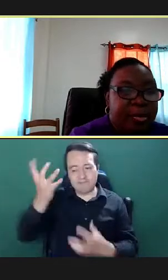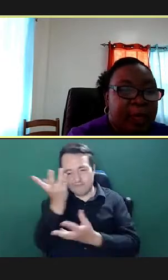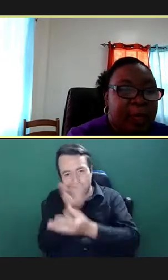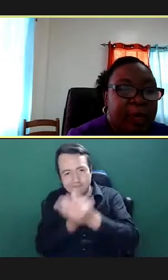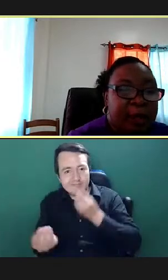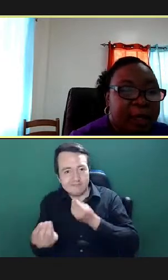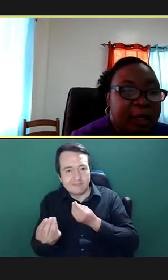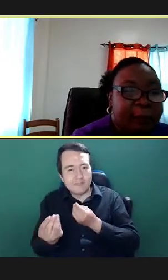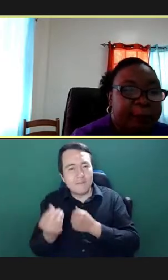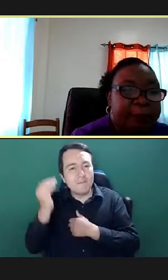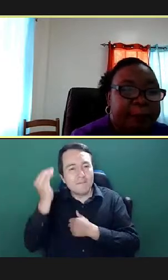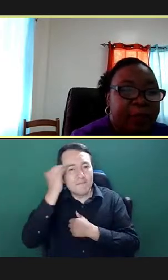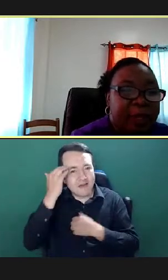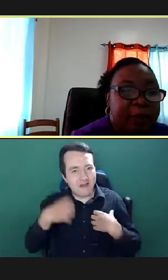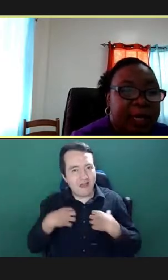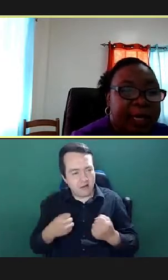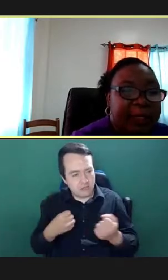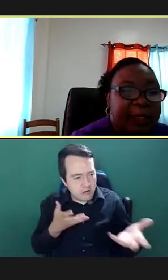WHO,